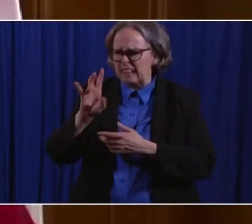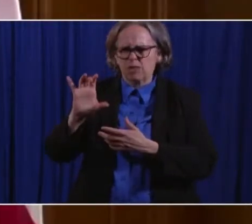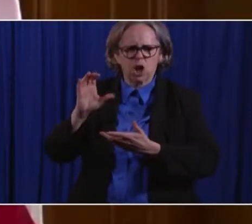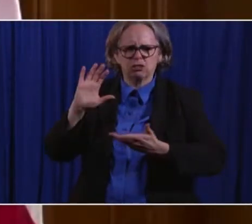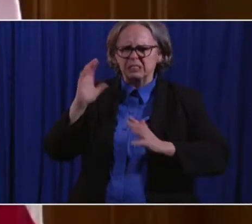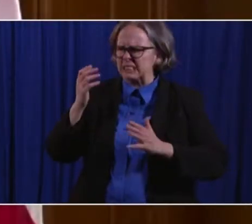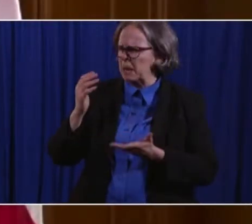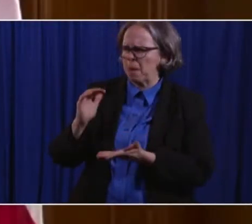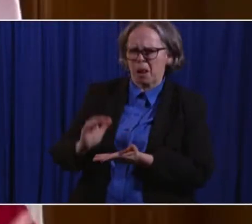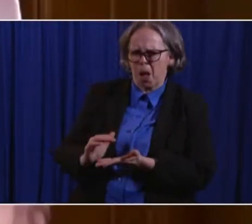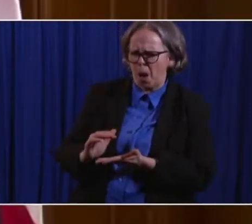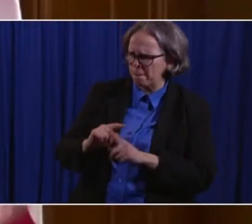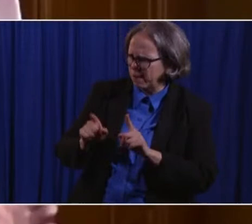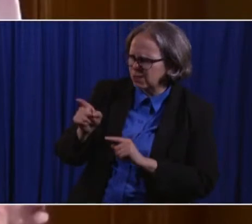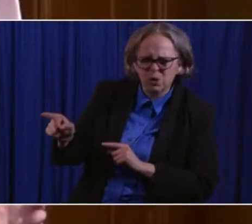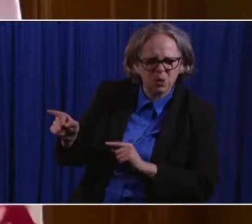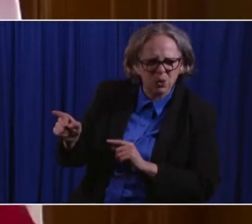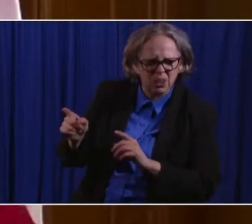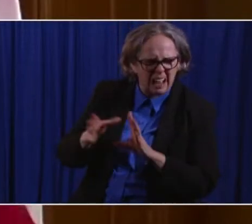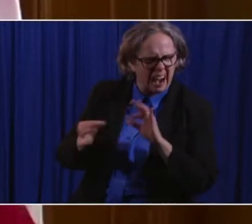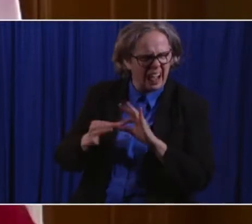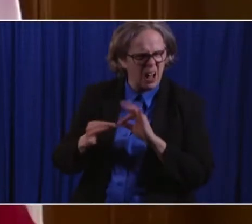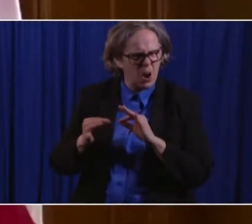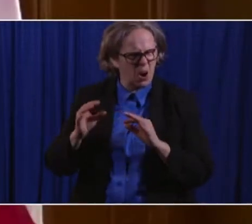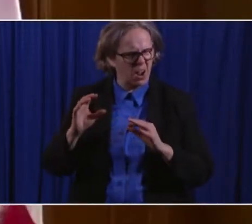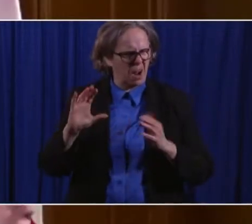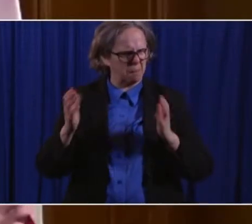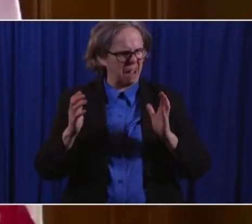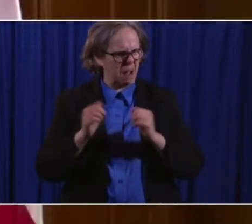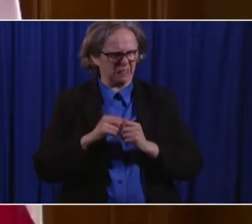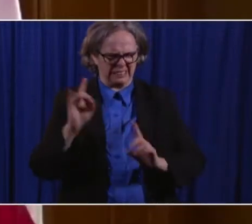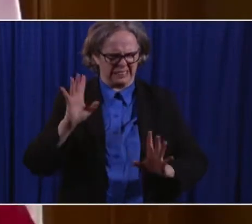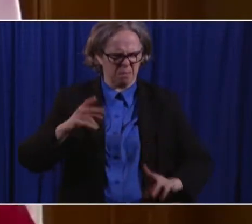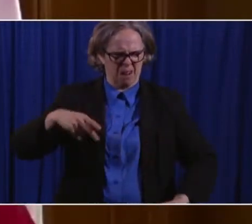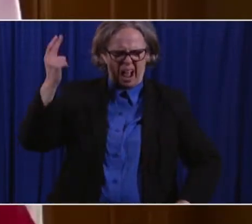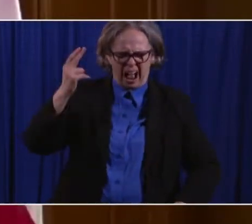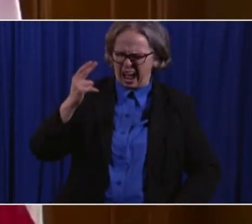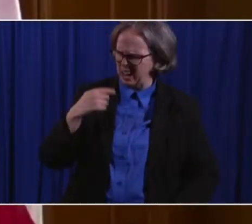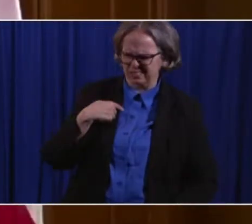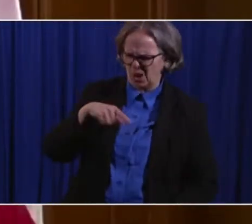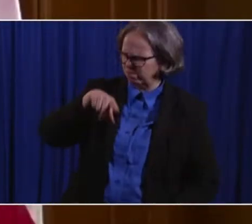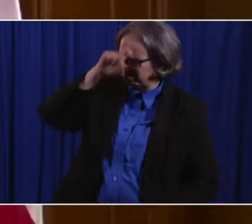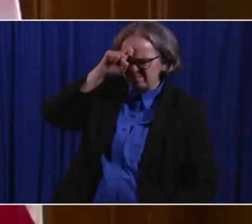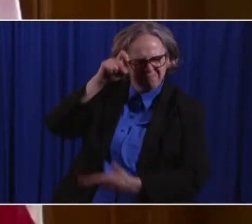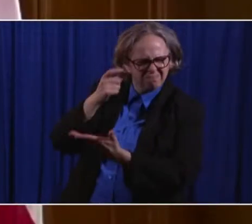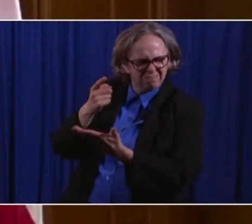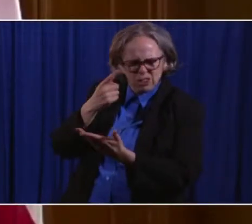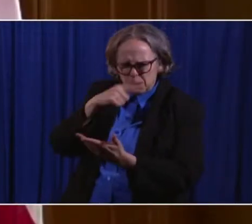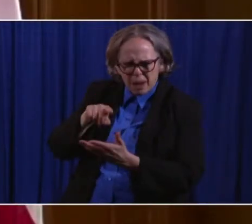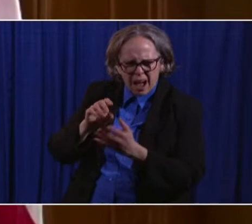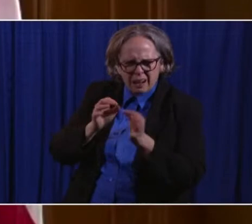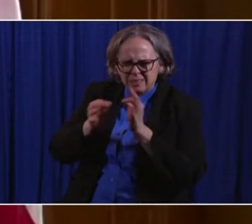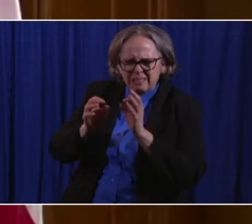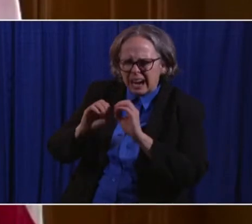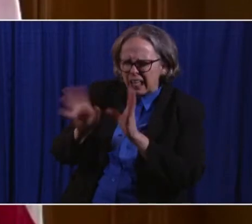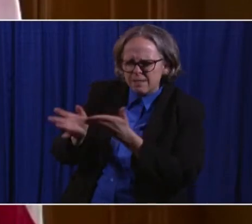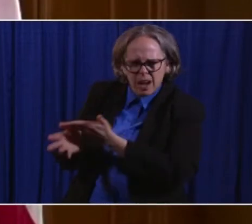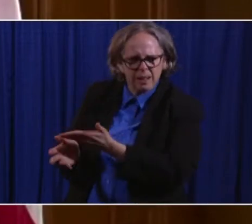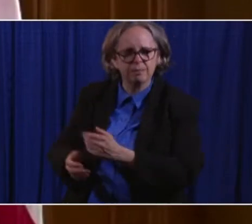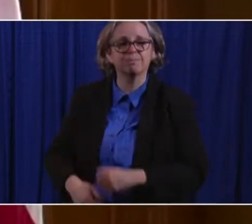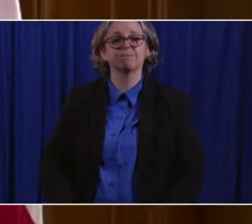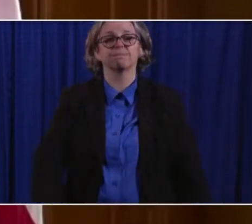the context of where we were, where we are, how fast it's moving. You want to explain that?